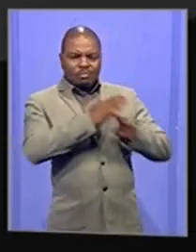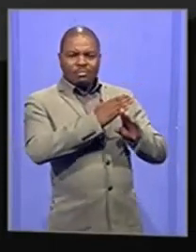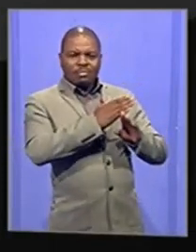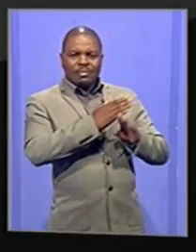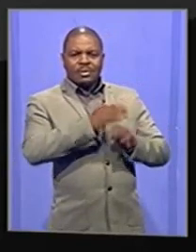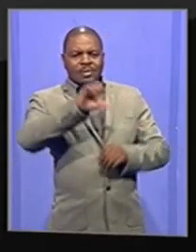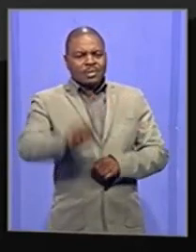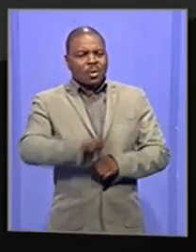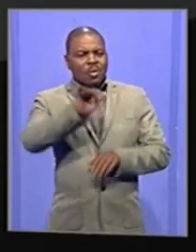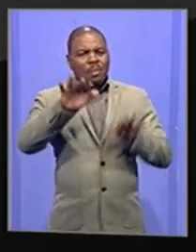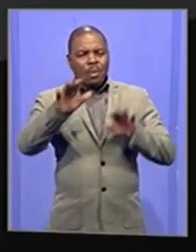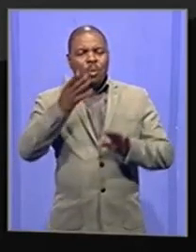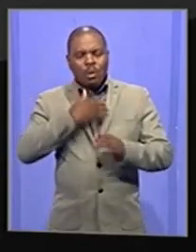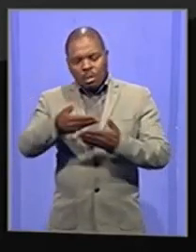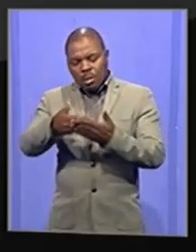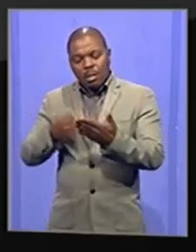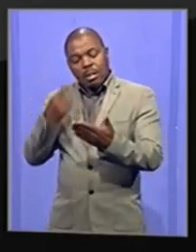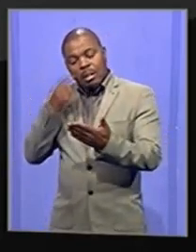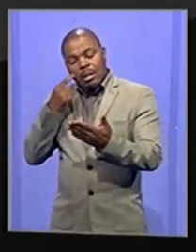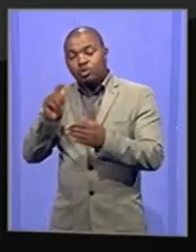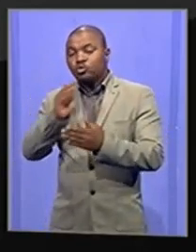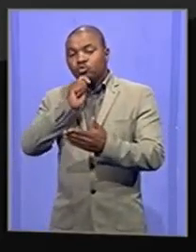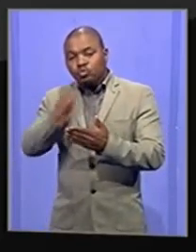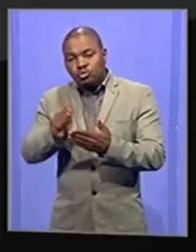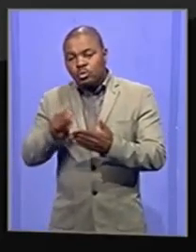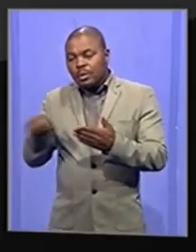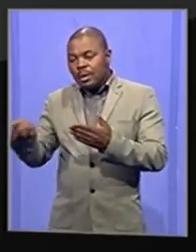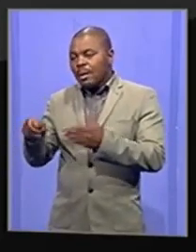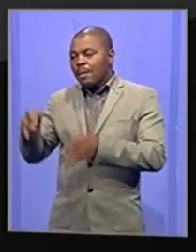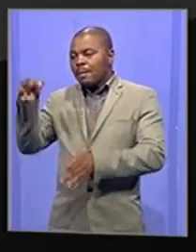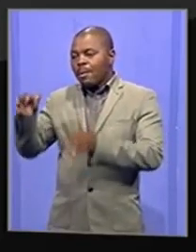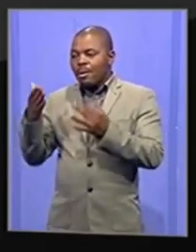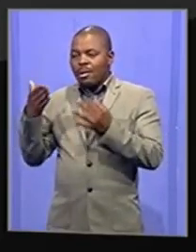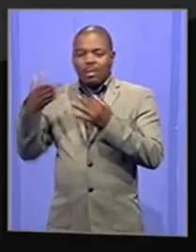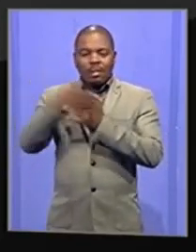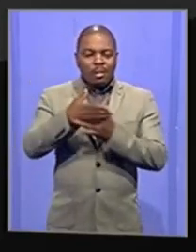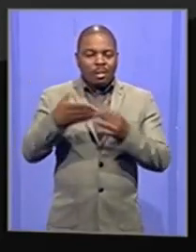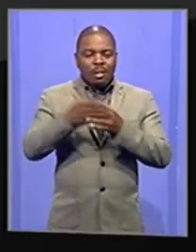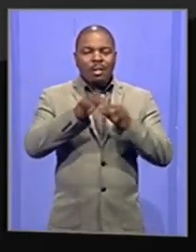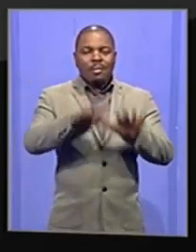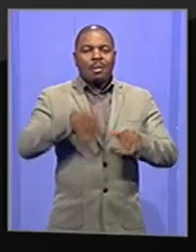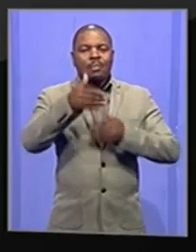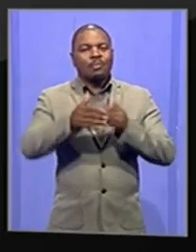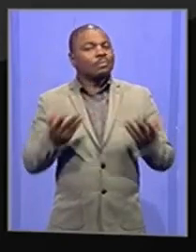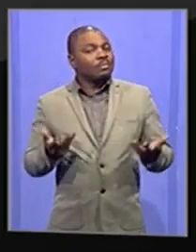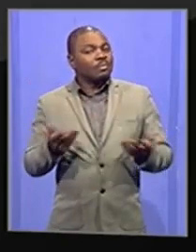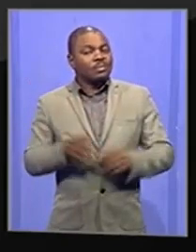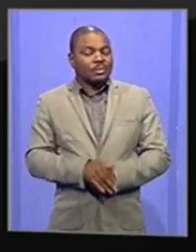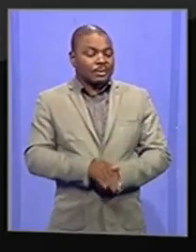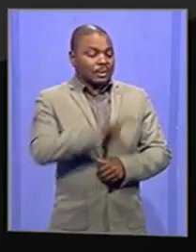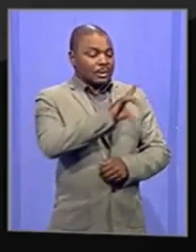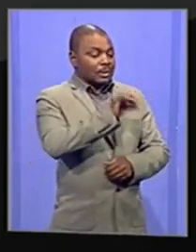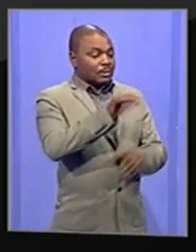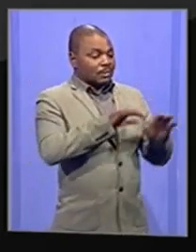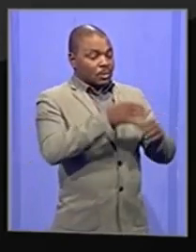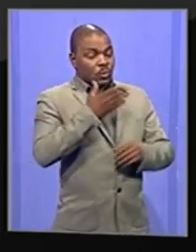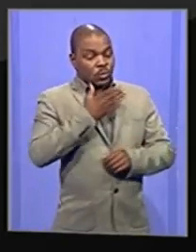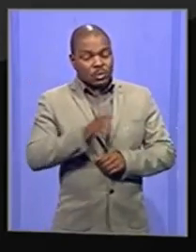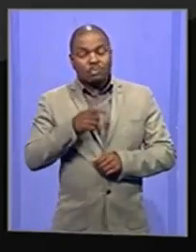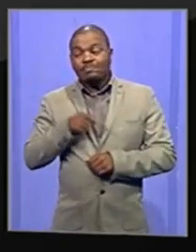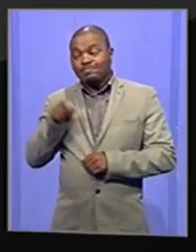Africa from seeing the truth about the party's interference in appointment processes? The DA looks forward to giving